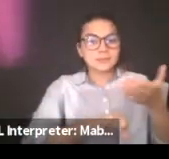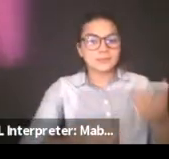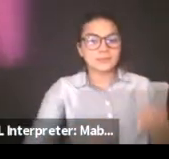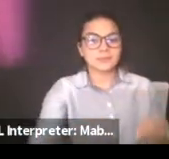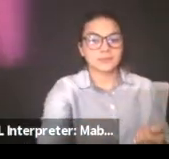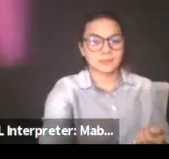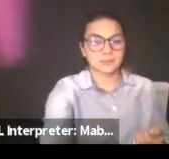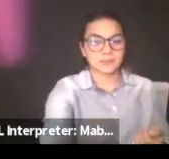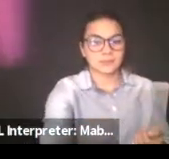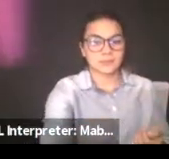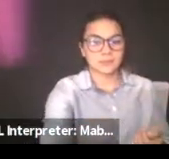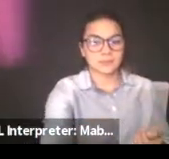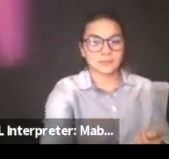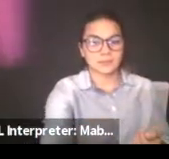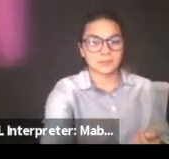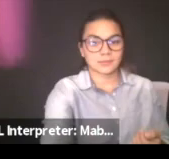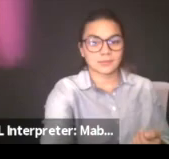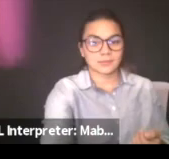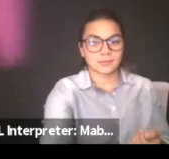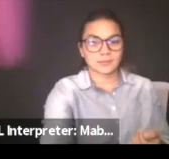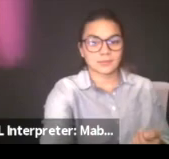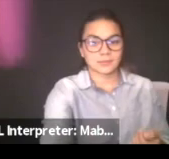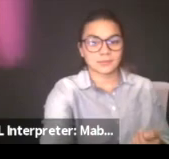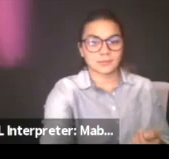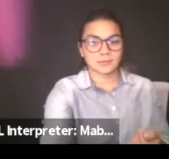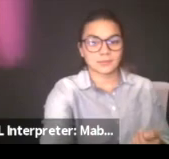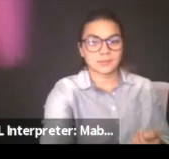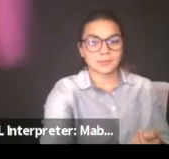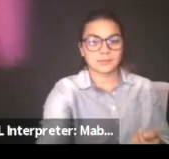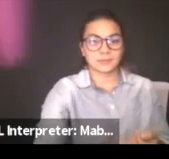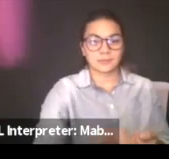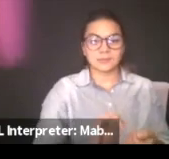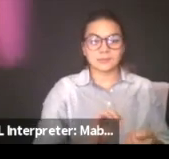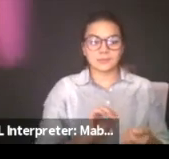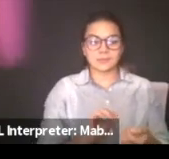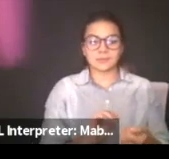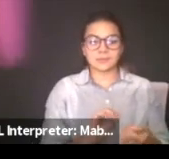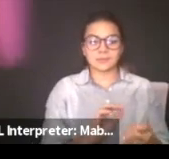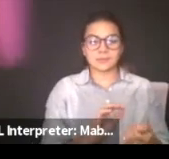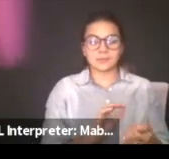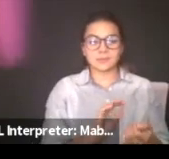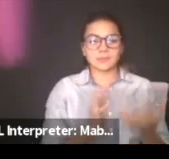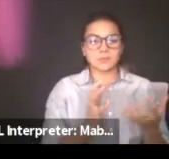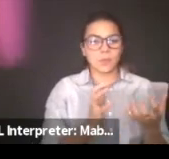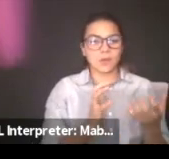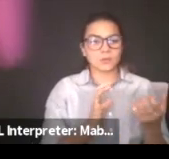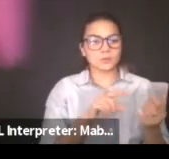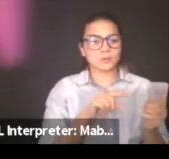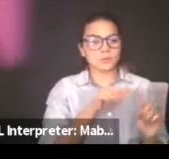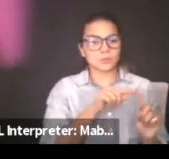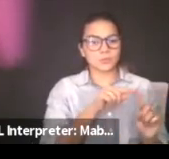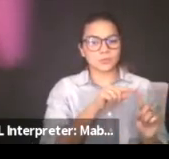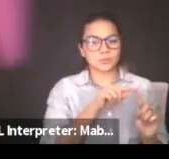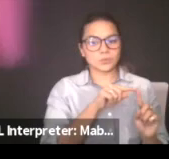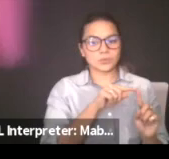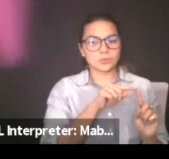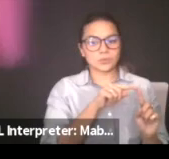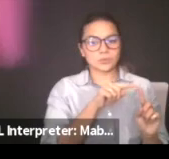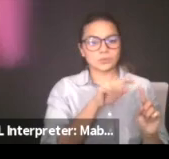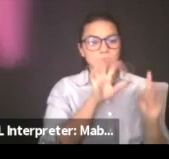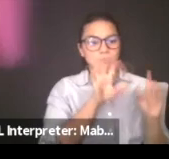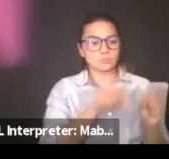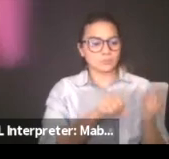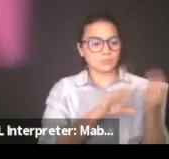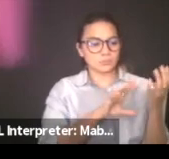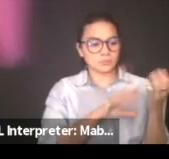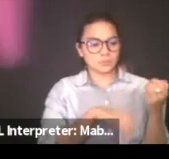and ourselves and our safety and our wellness is a reallocation of resources. But I want to talk about how the